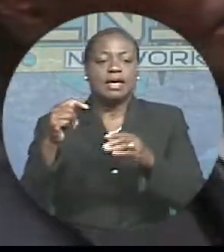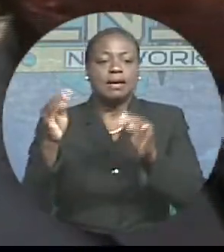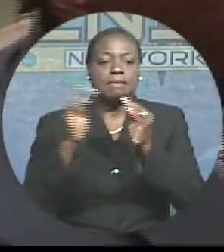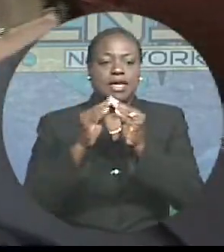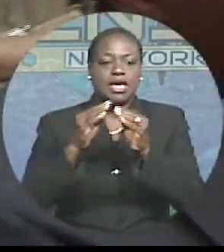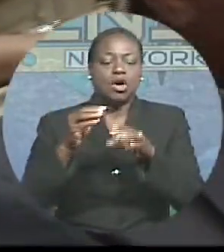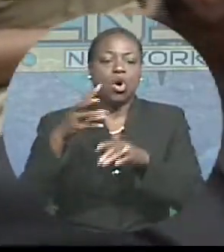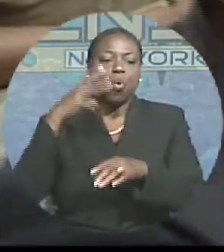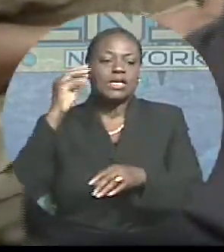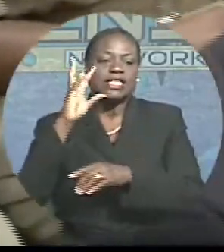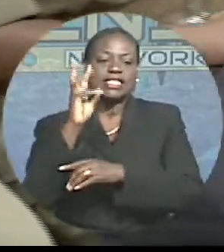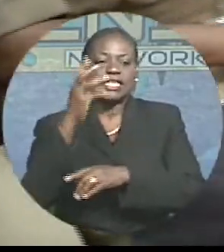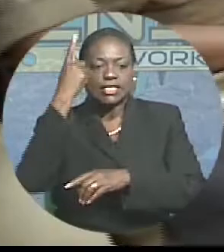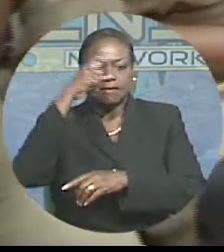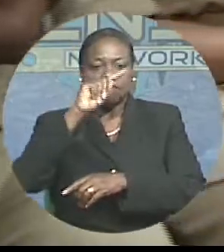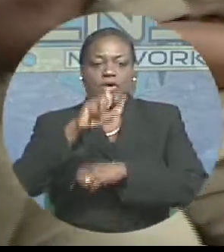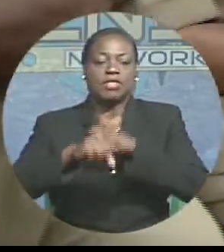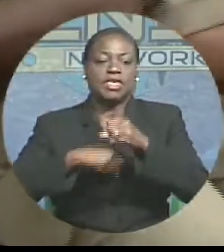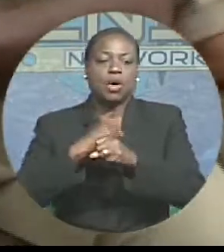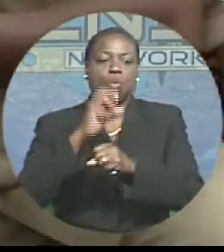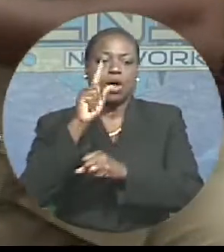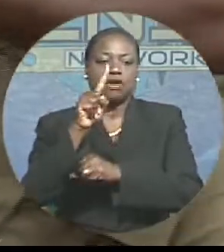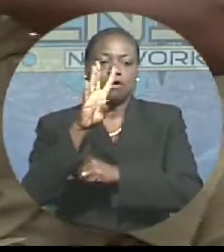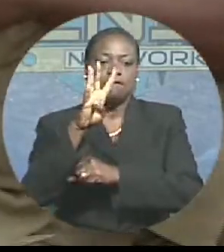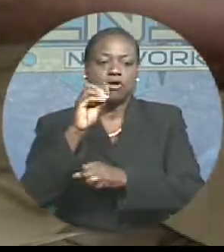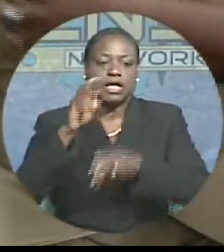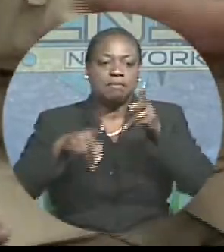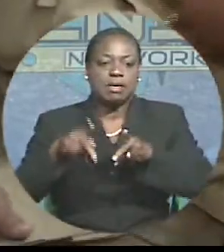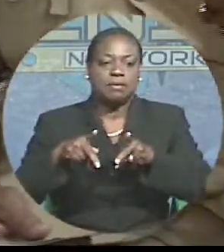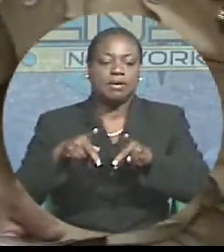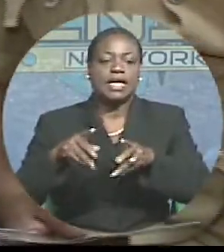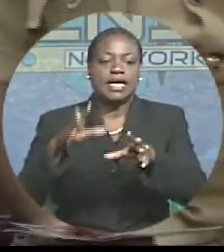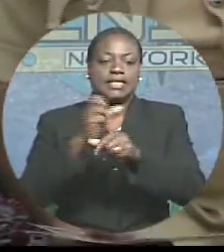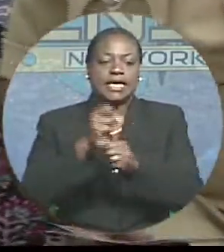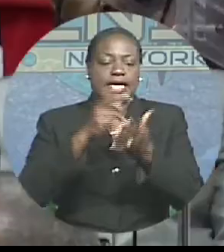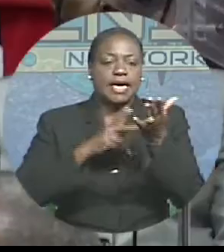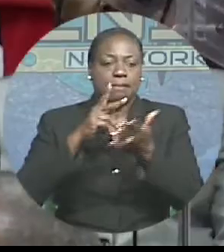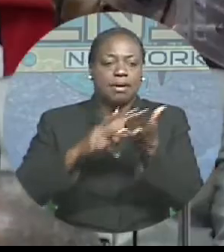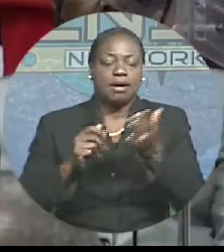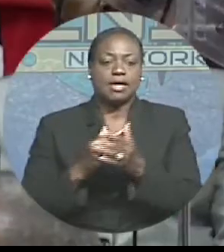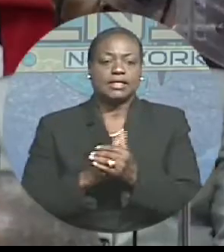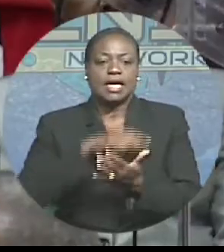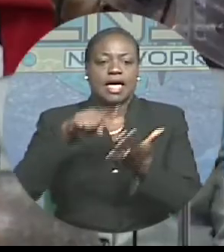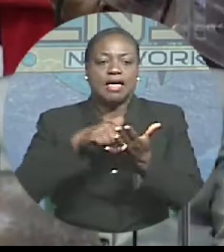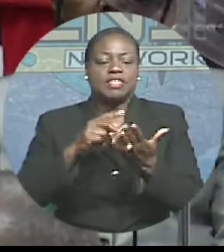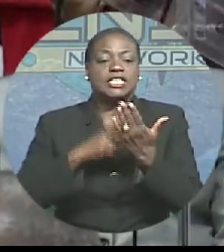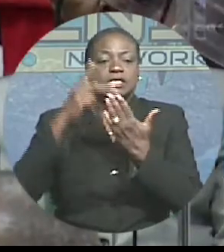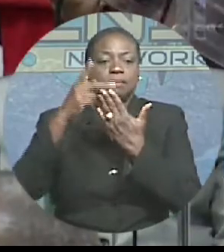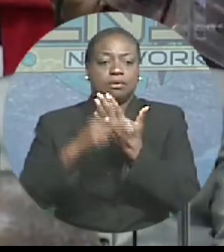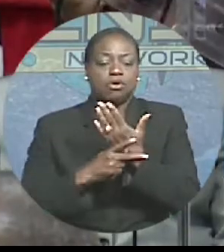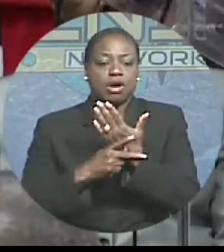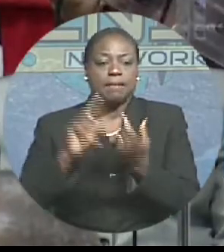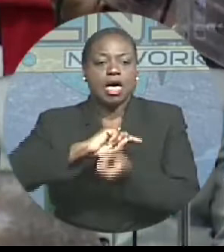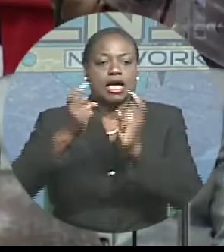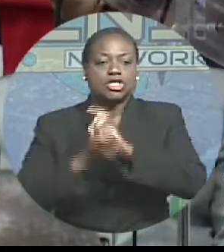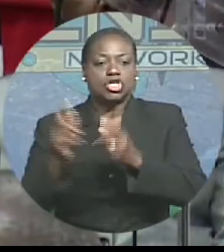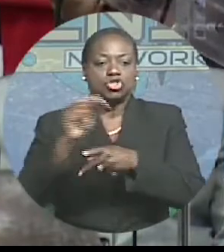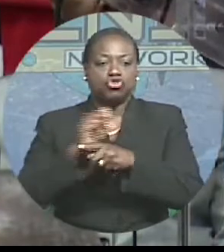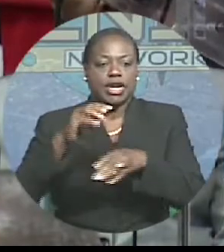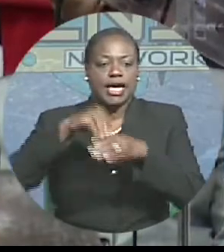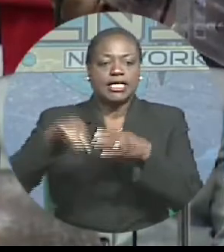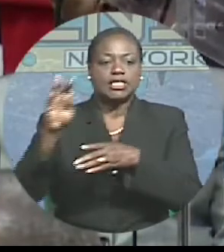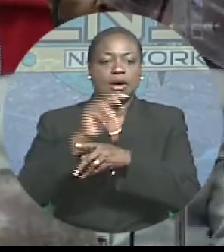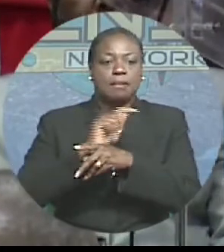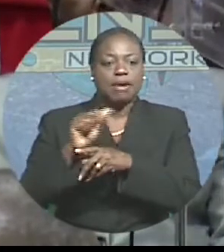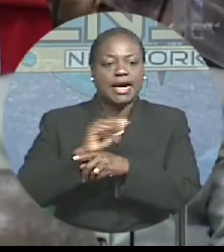year, with more than 140 participants taking part. This program turns training into practice. It